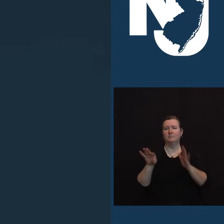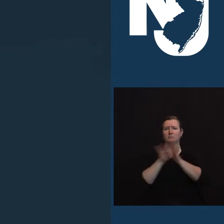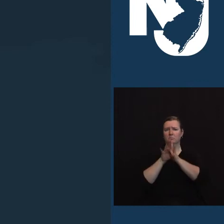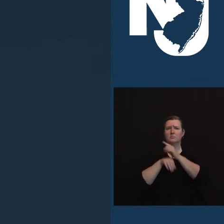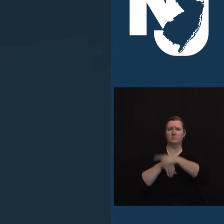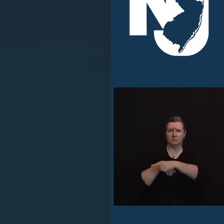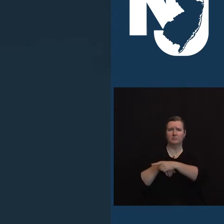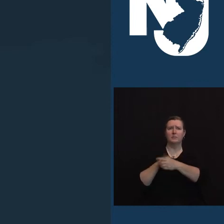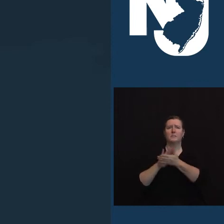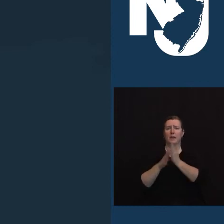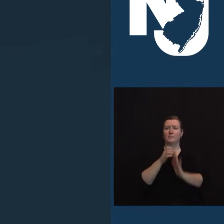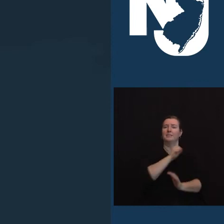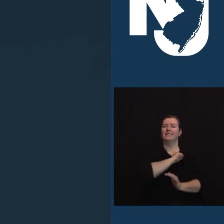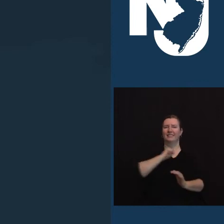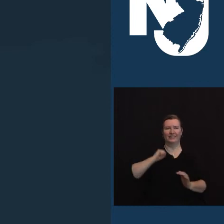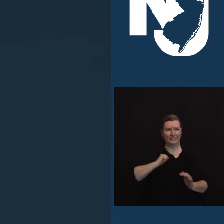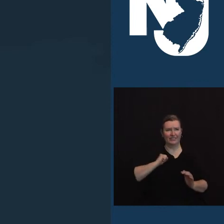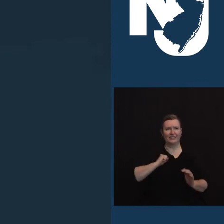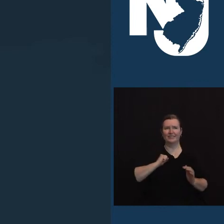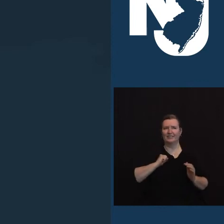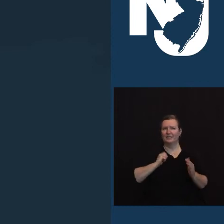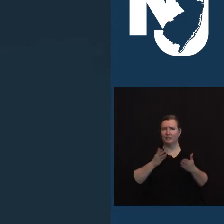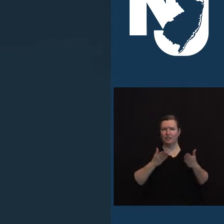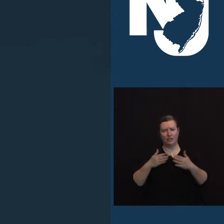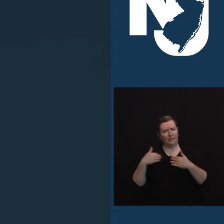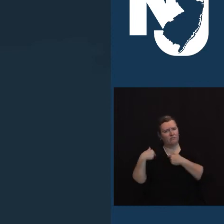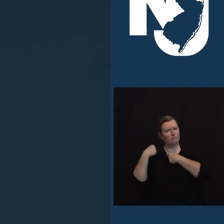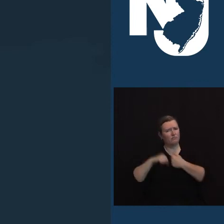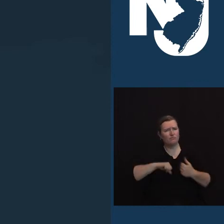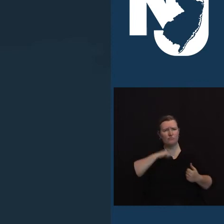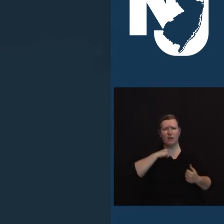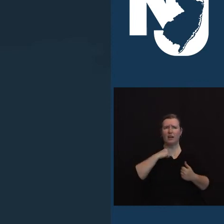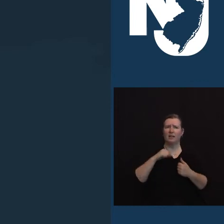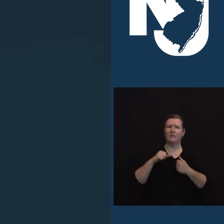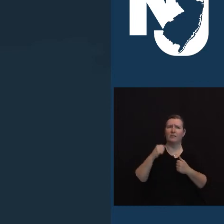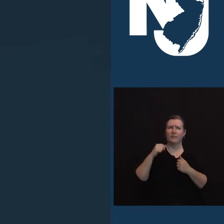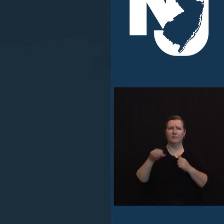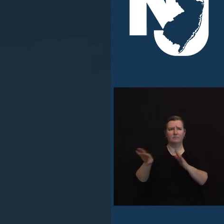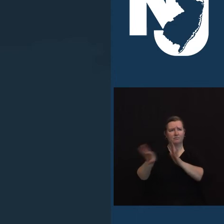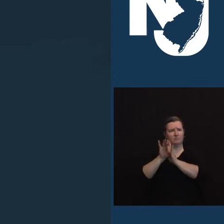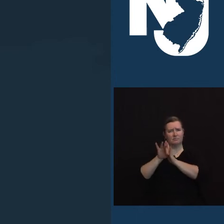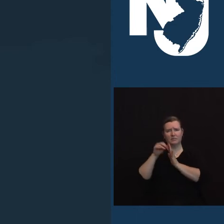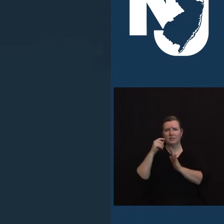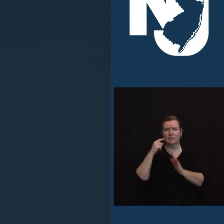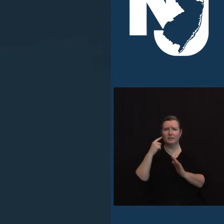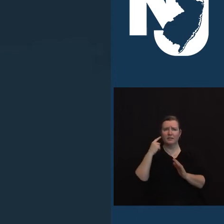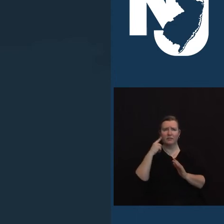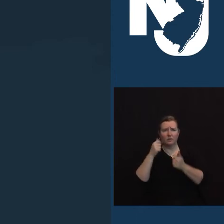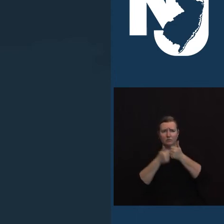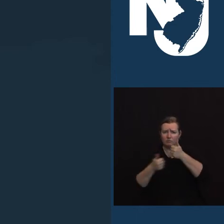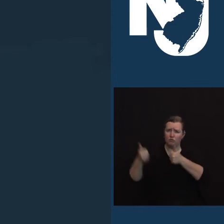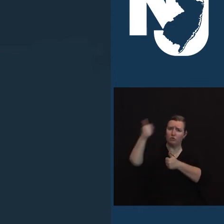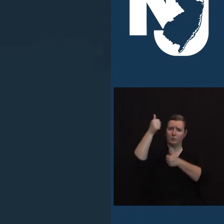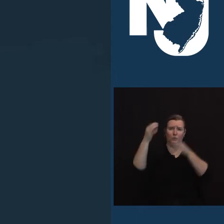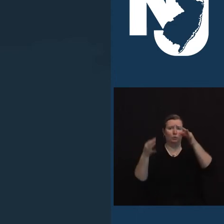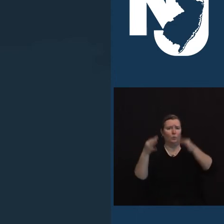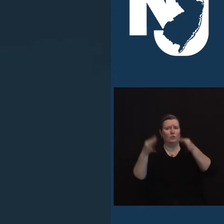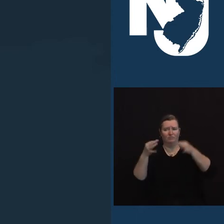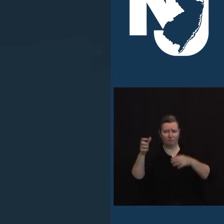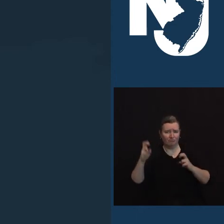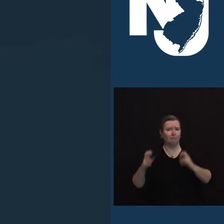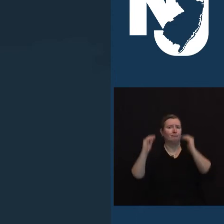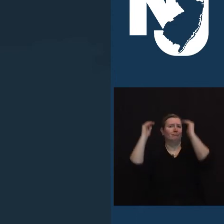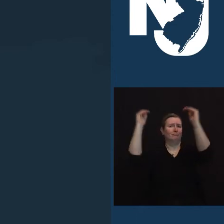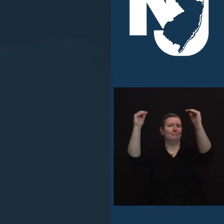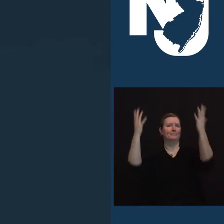the Senate until his appointment to the judiciary. As a legislator, Pete garnered a strong reputation for focusing